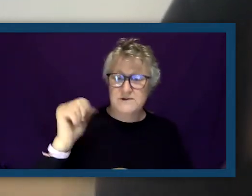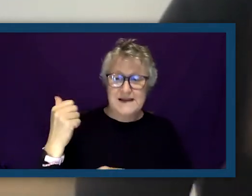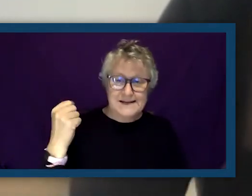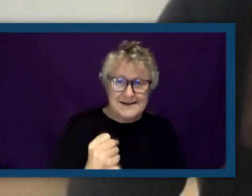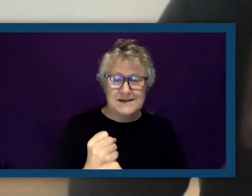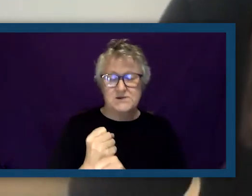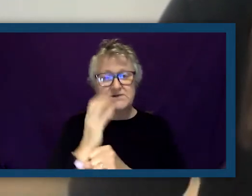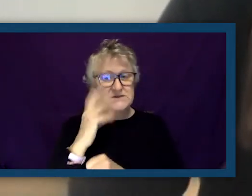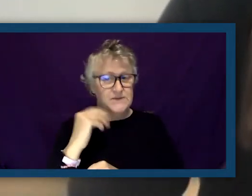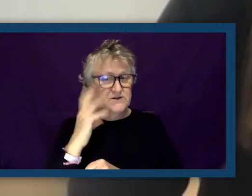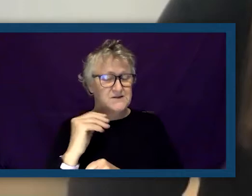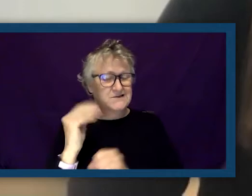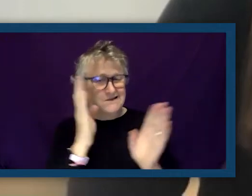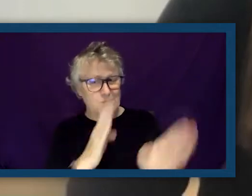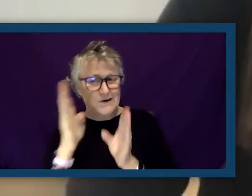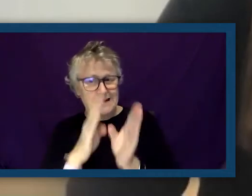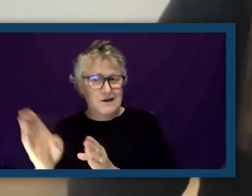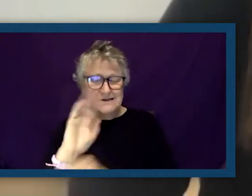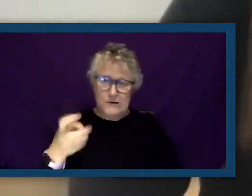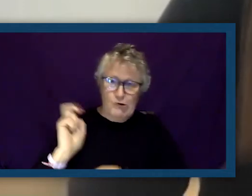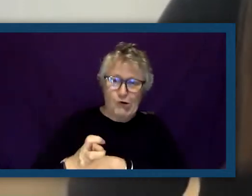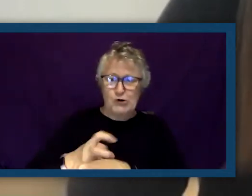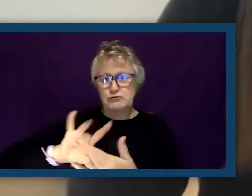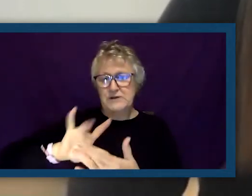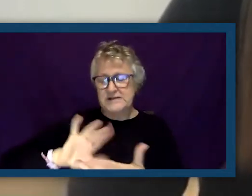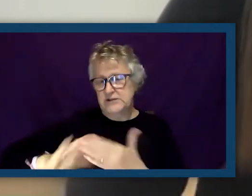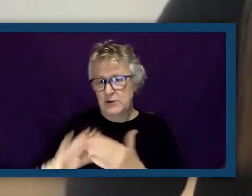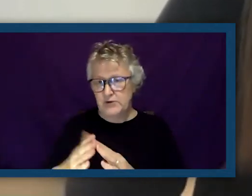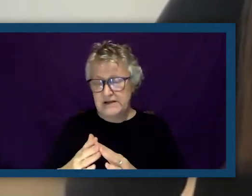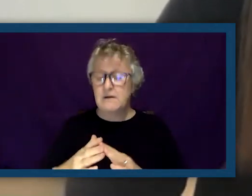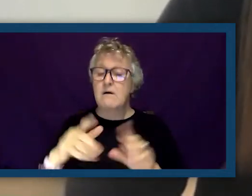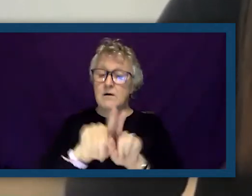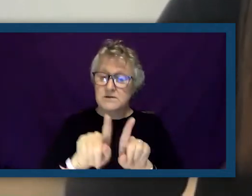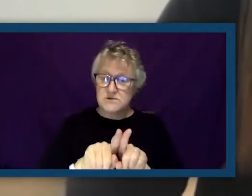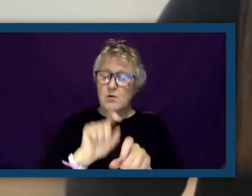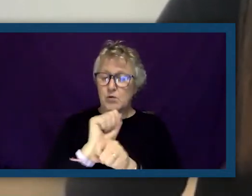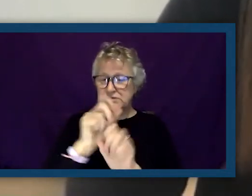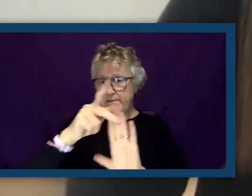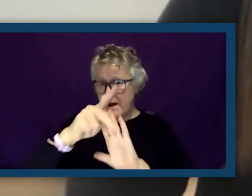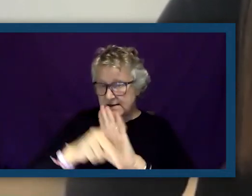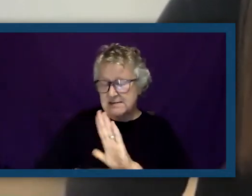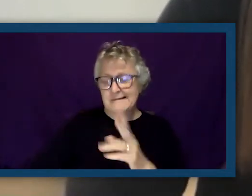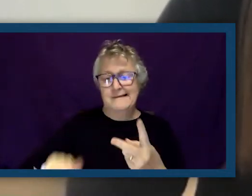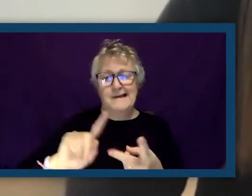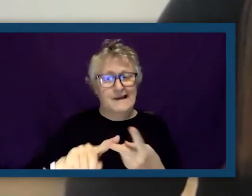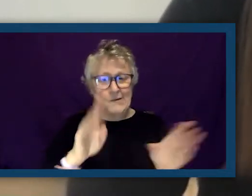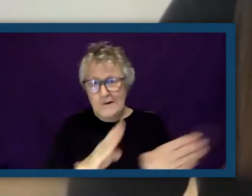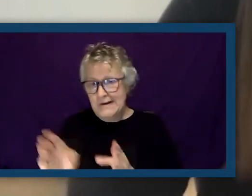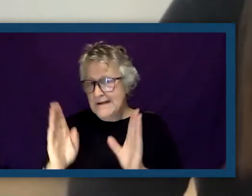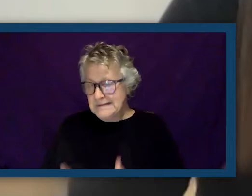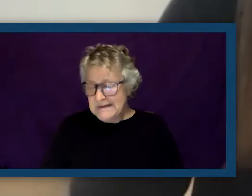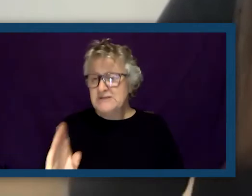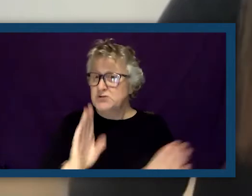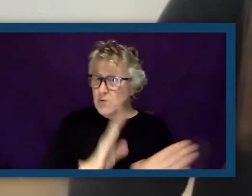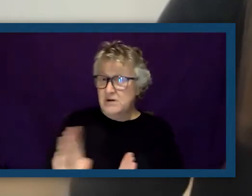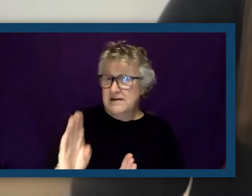organizing in hard to reach communities, as well as policy advocacy work. She served as the director of California with